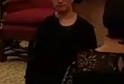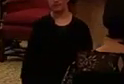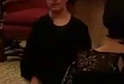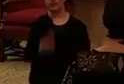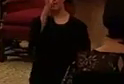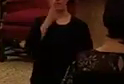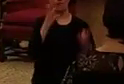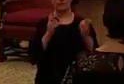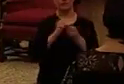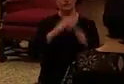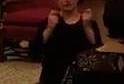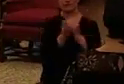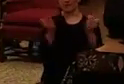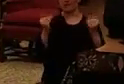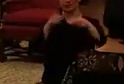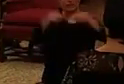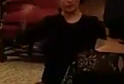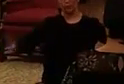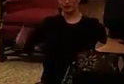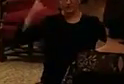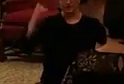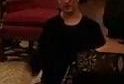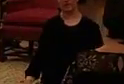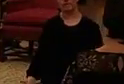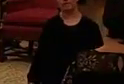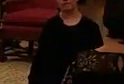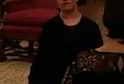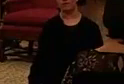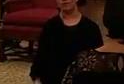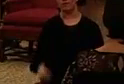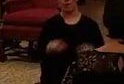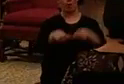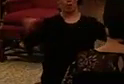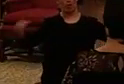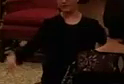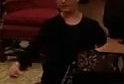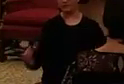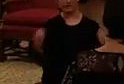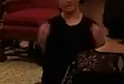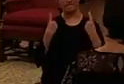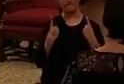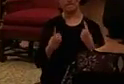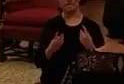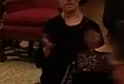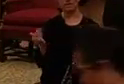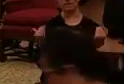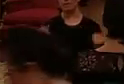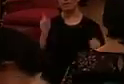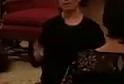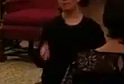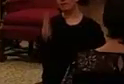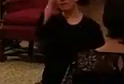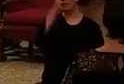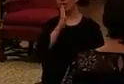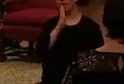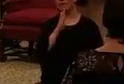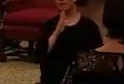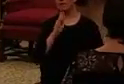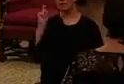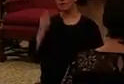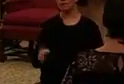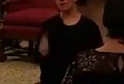God wants to change you. Would you come to this altar now? This altar's open. Come on, you need God.